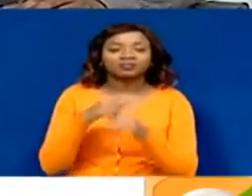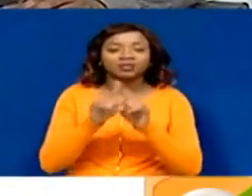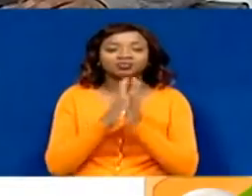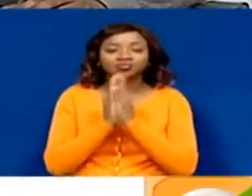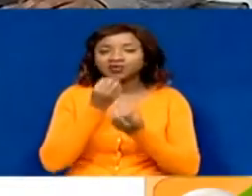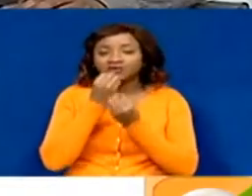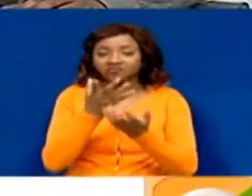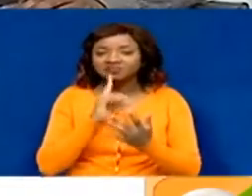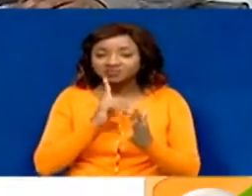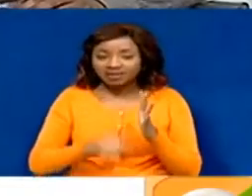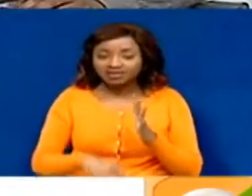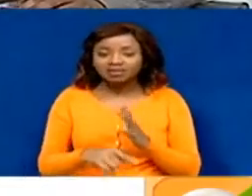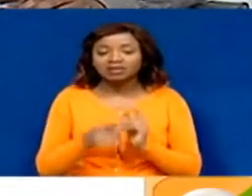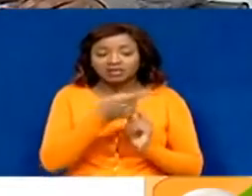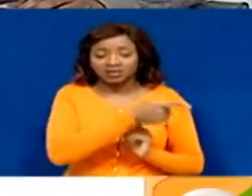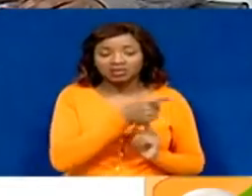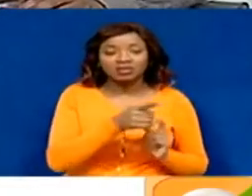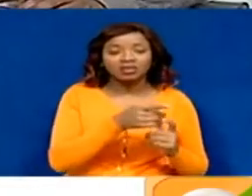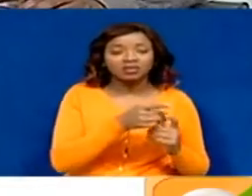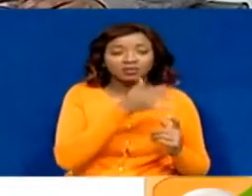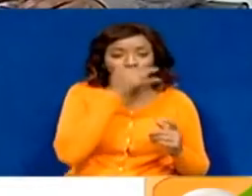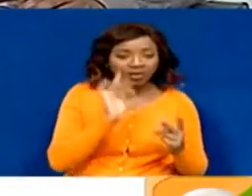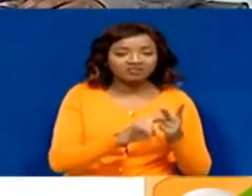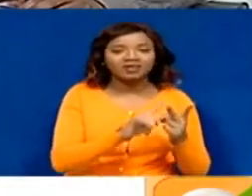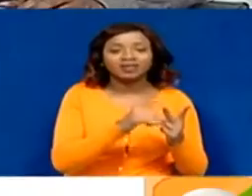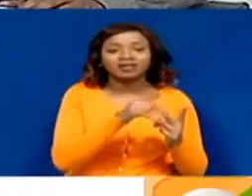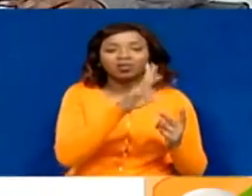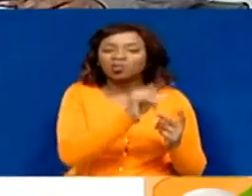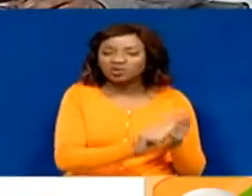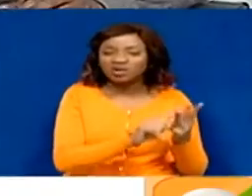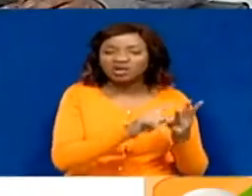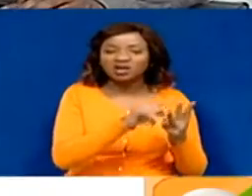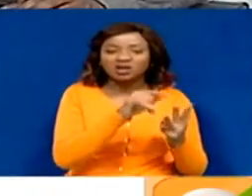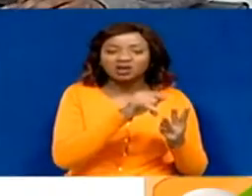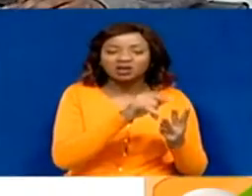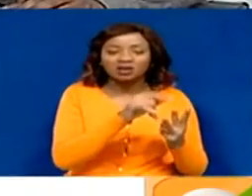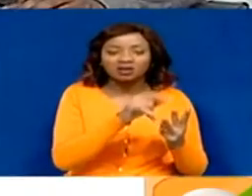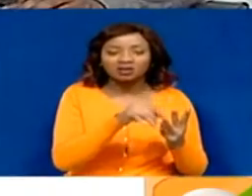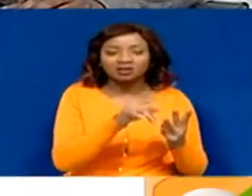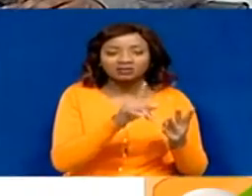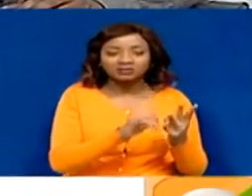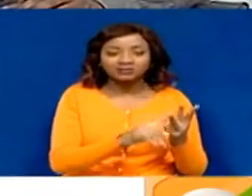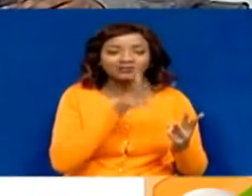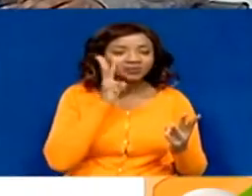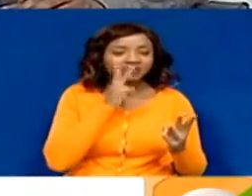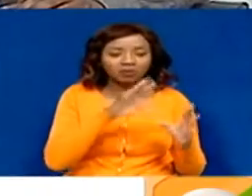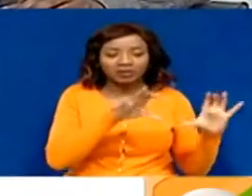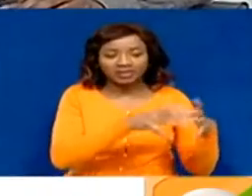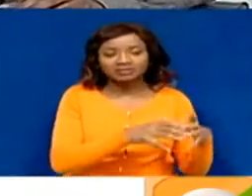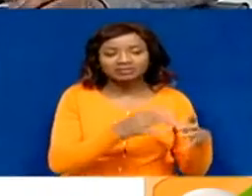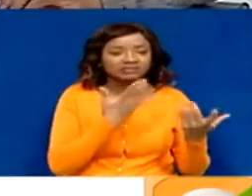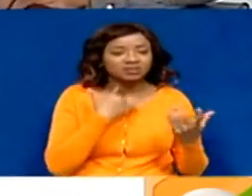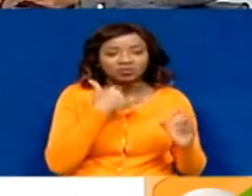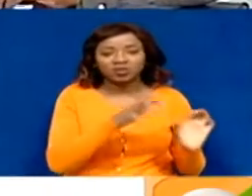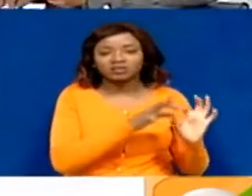Ogina reports, the alliance is vowing to fight what it calls state machination and win the election in the